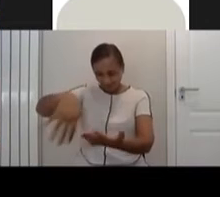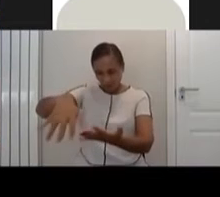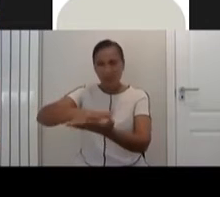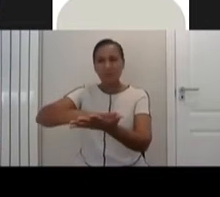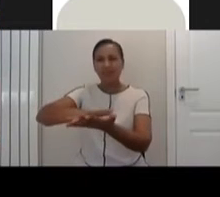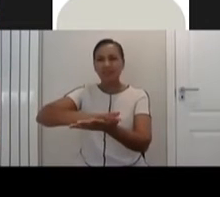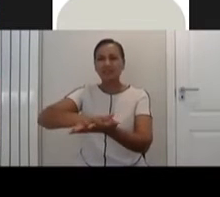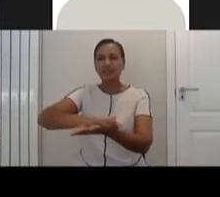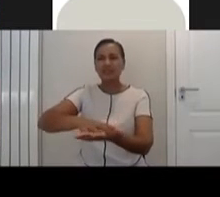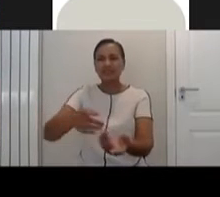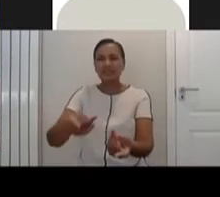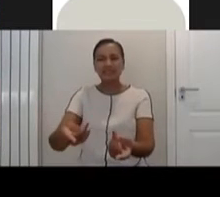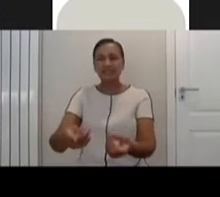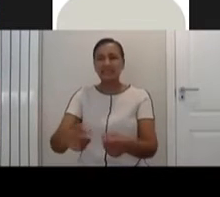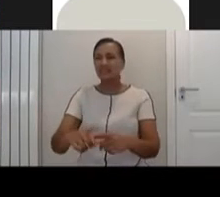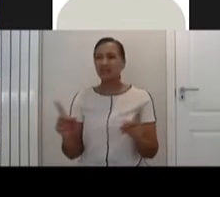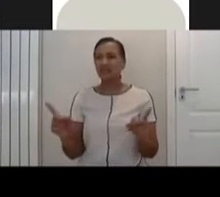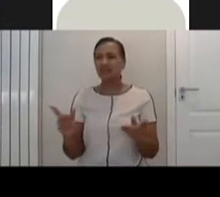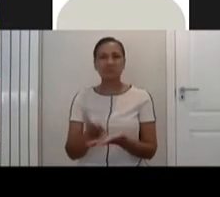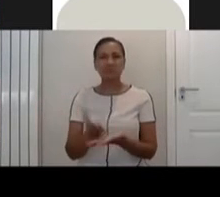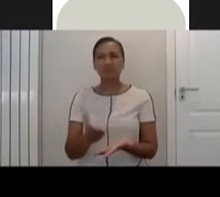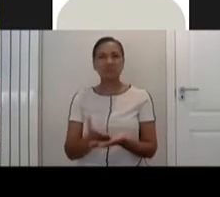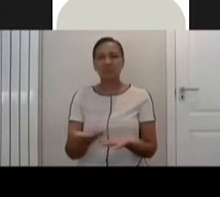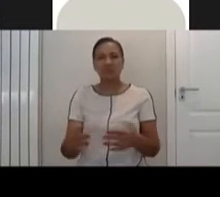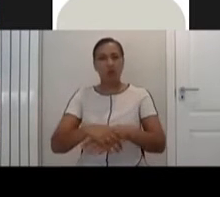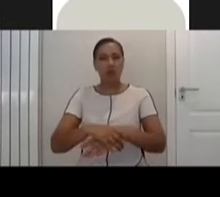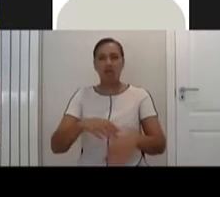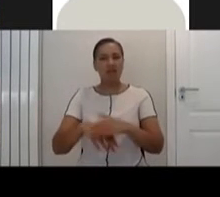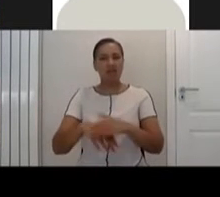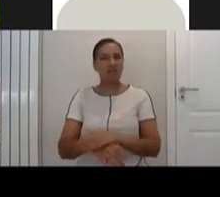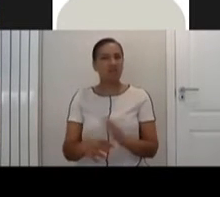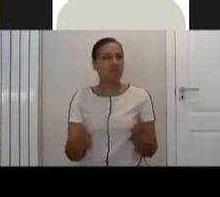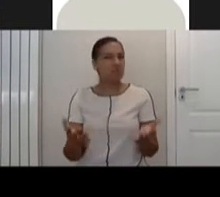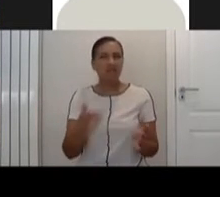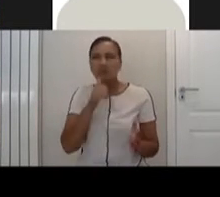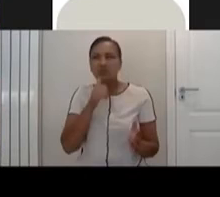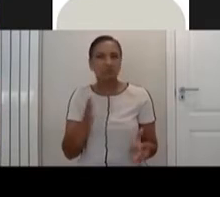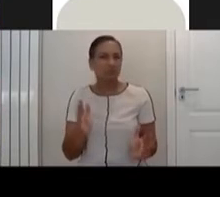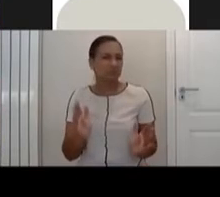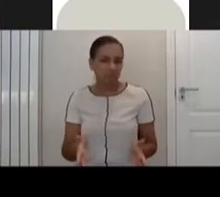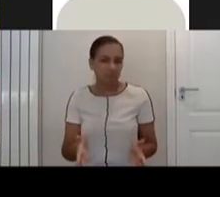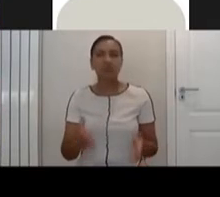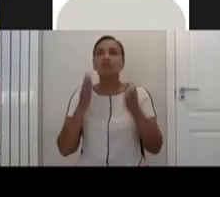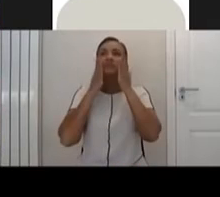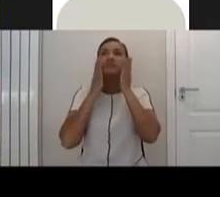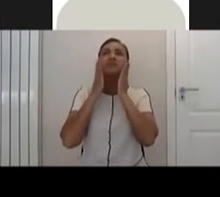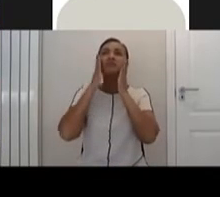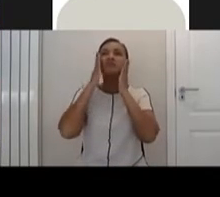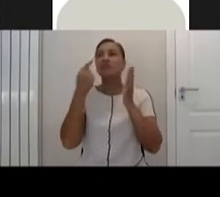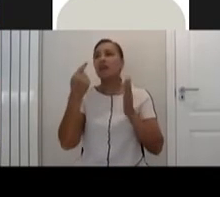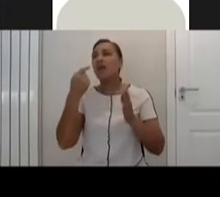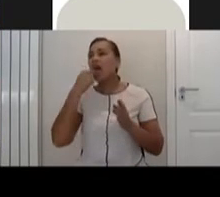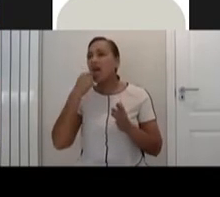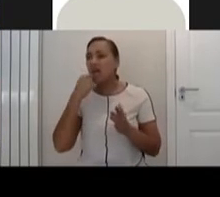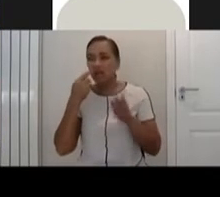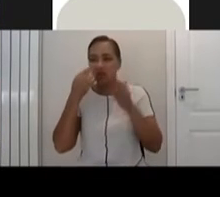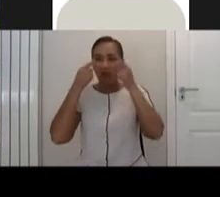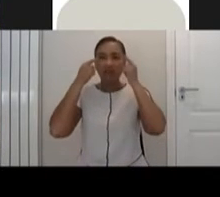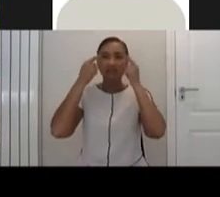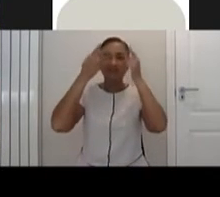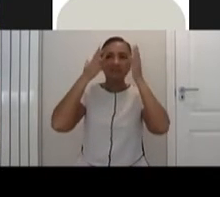of are wearing a contaminated glove and then touch your face or put your finger in your mouth or your